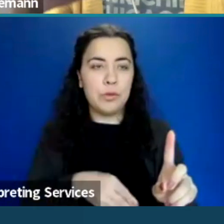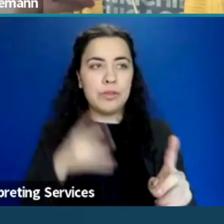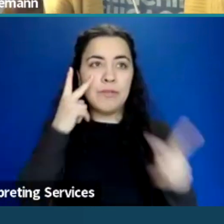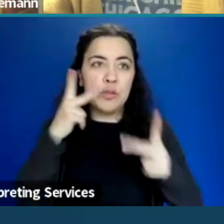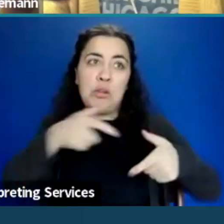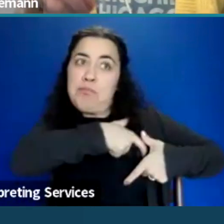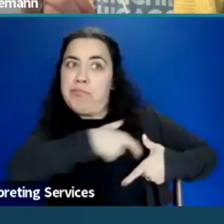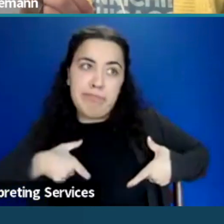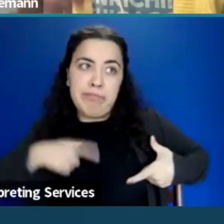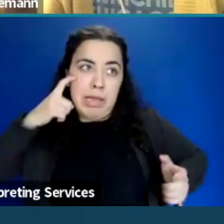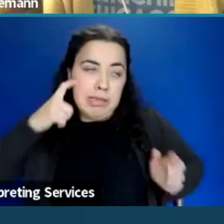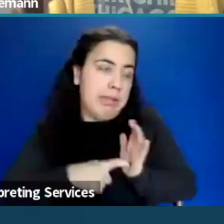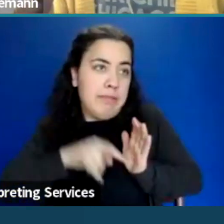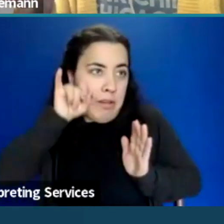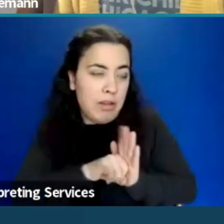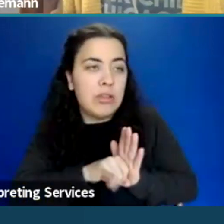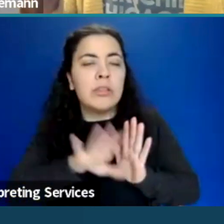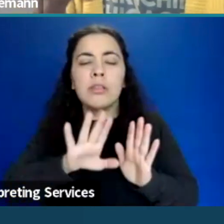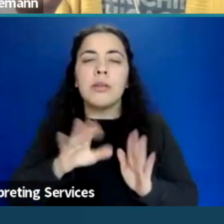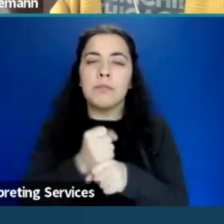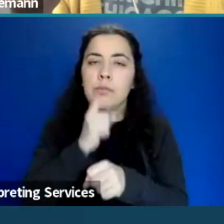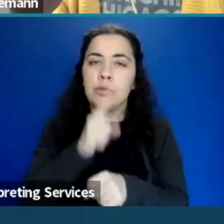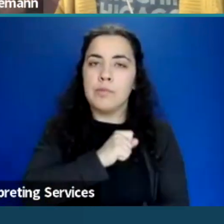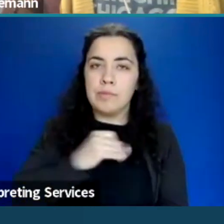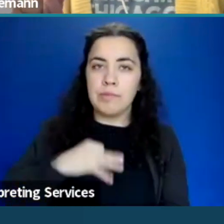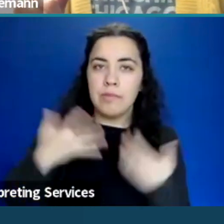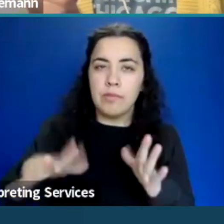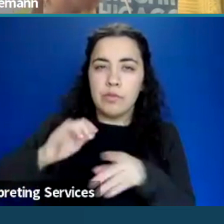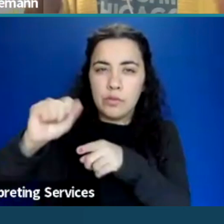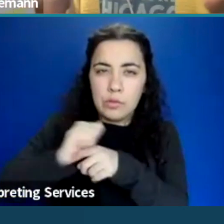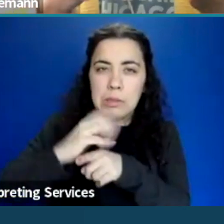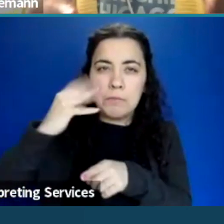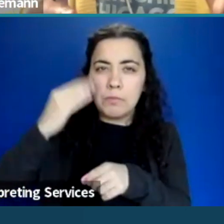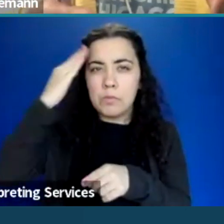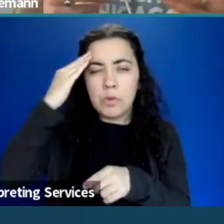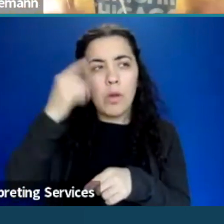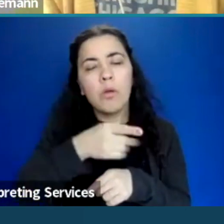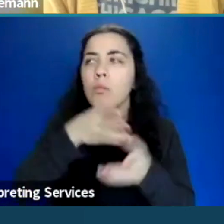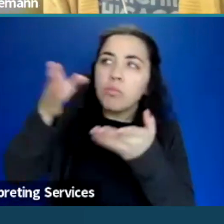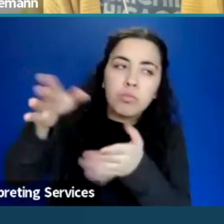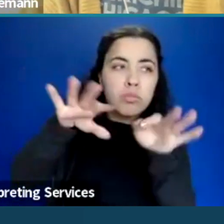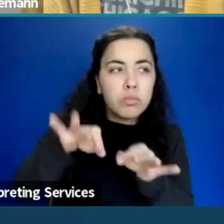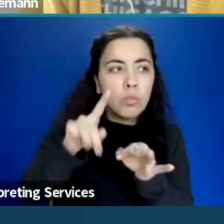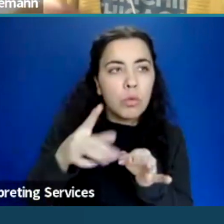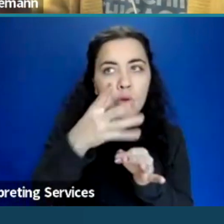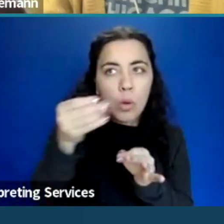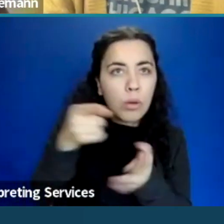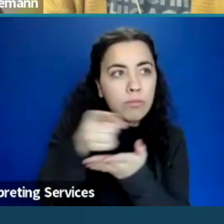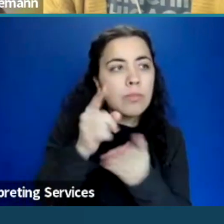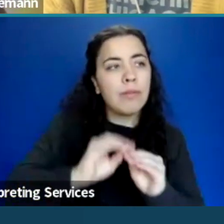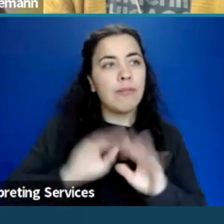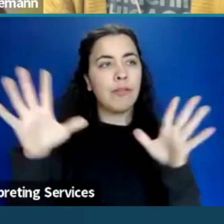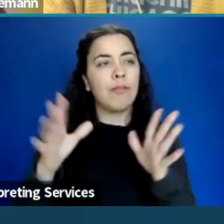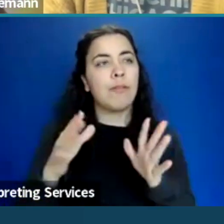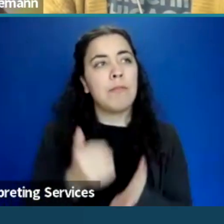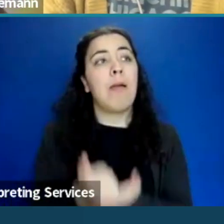is trained to give direction to the person, knowing where they're going to go in a very clear, helpful language. And we also